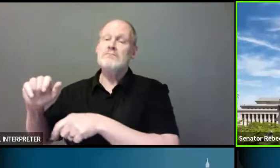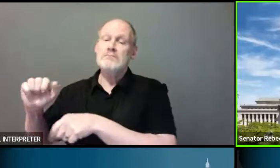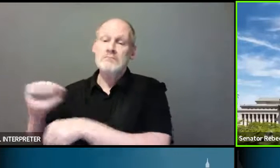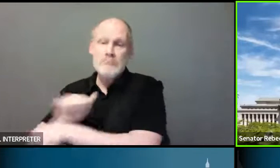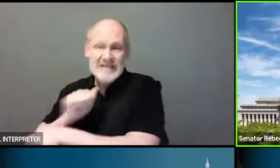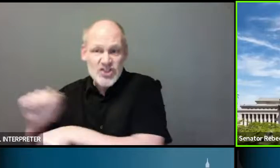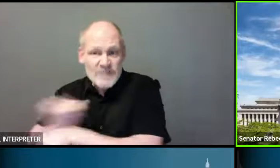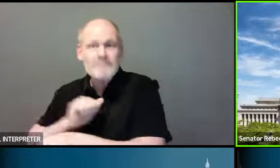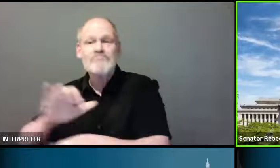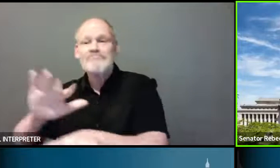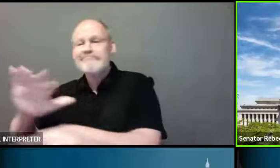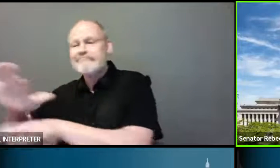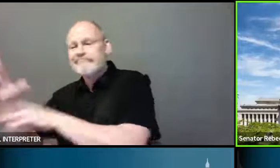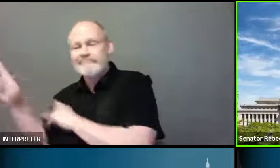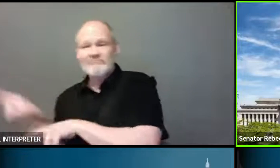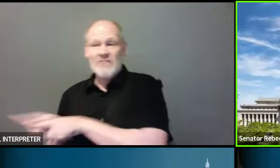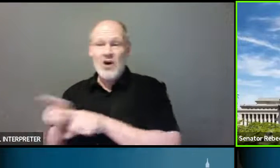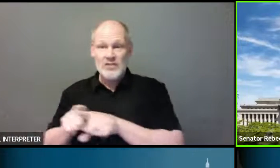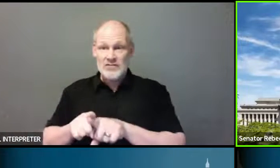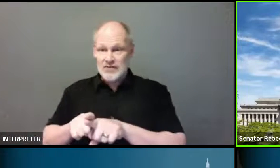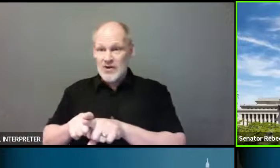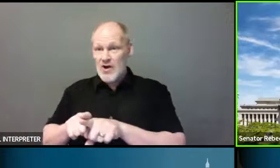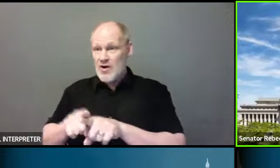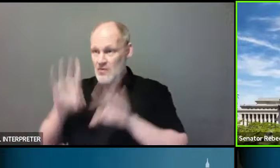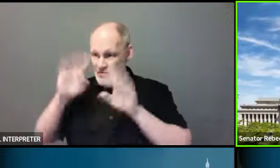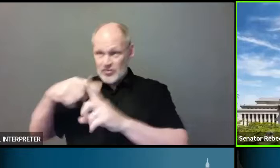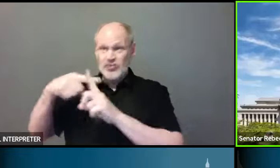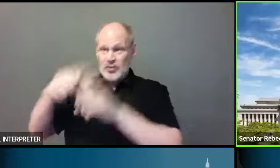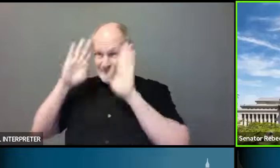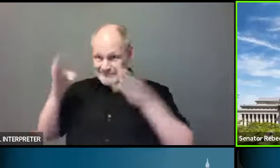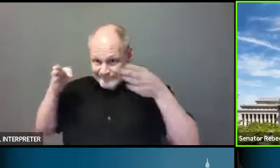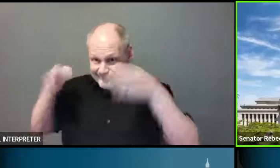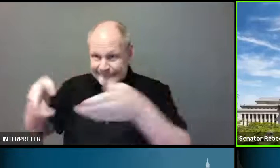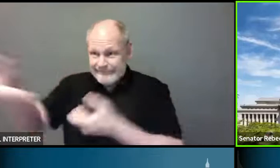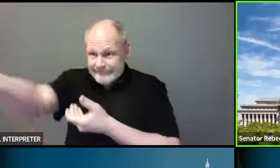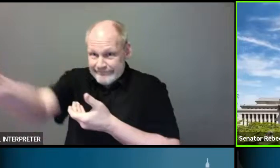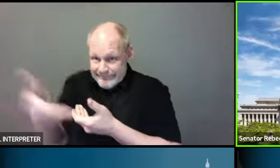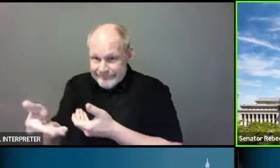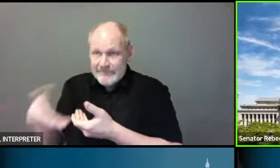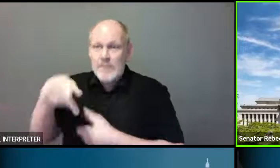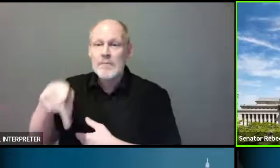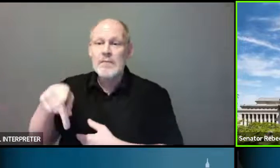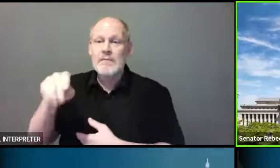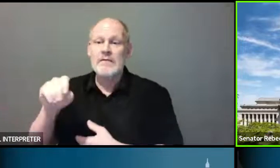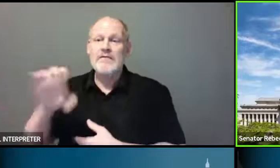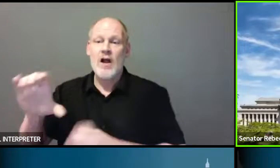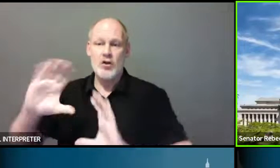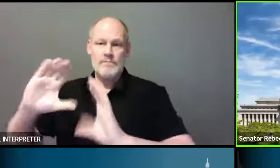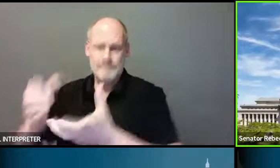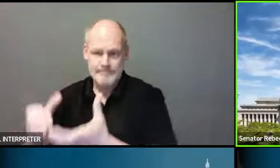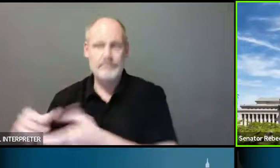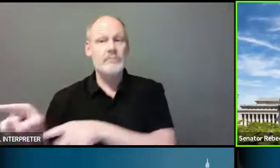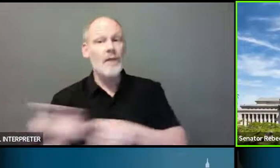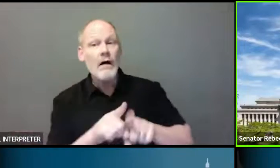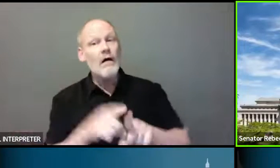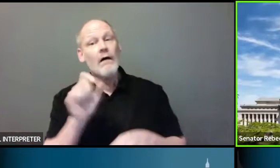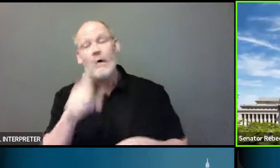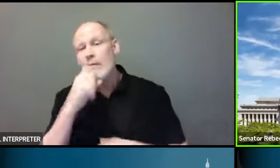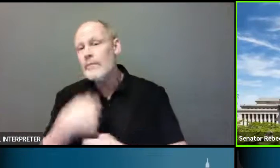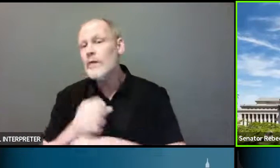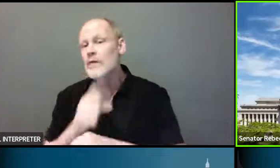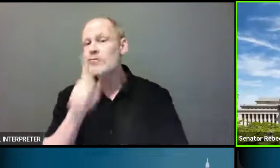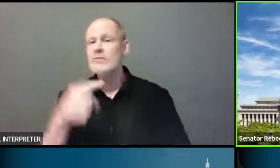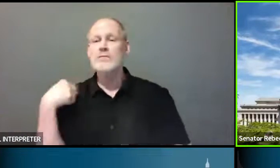our investments in our Black and people of color contractors. It's also about making sure that we prioritize